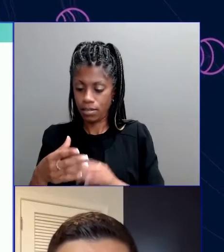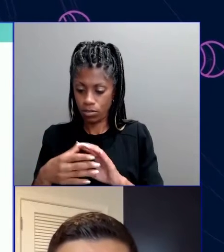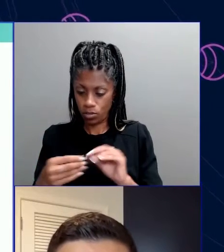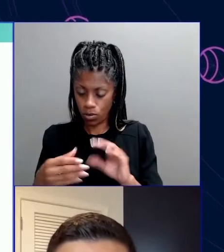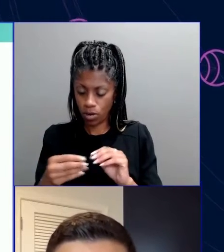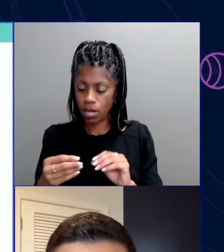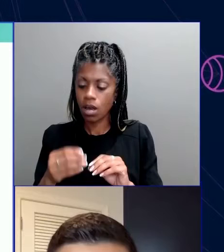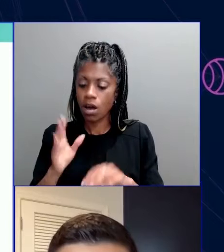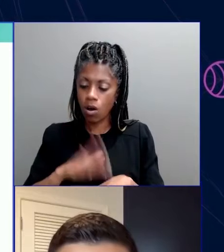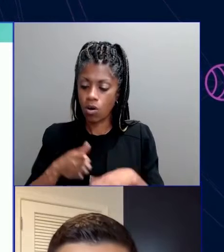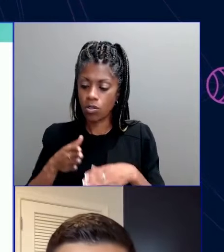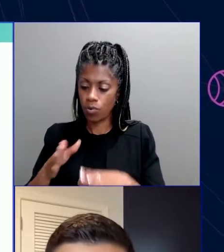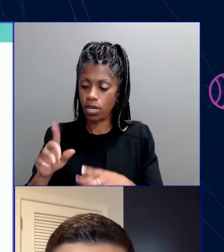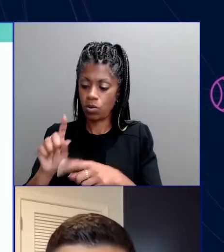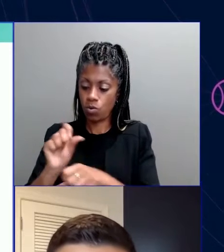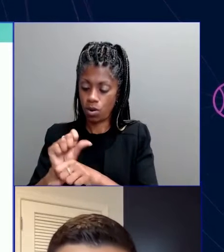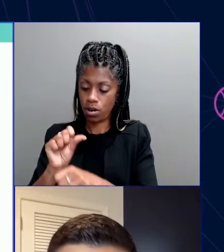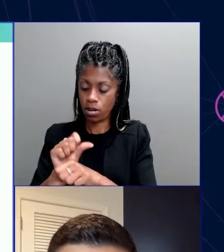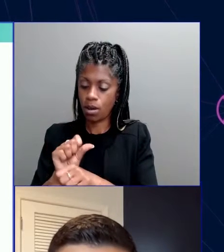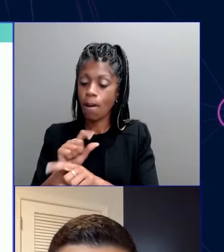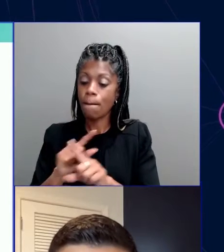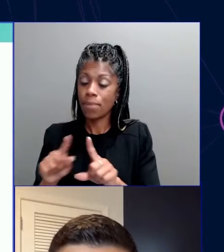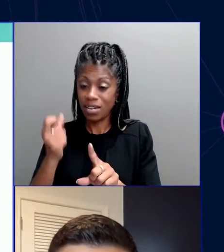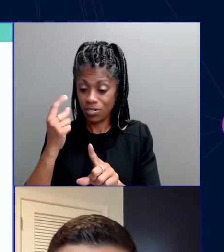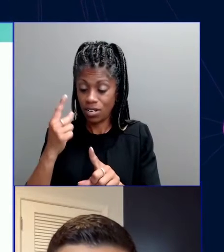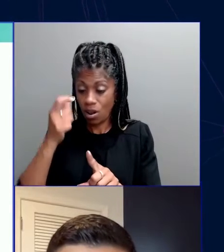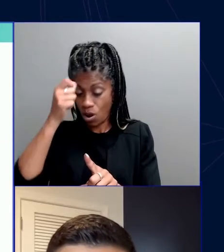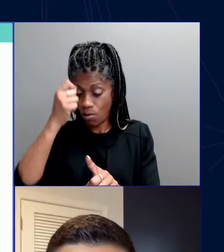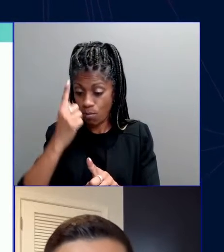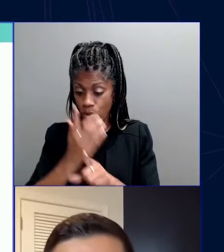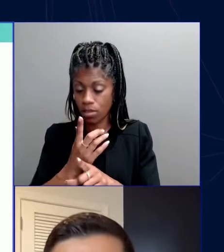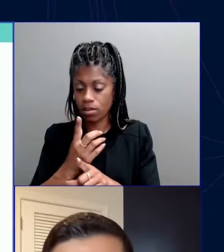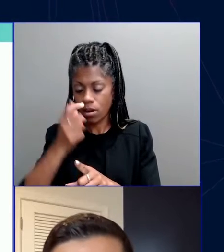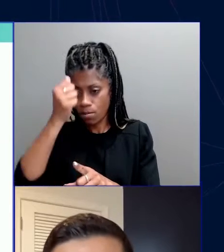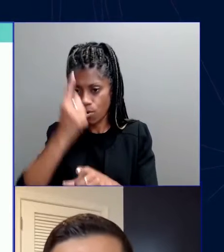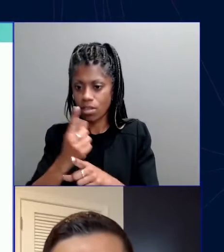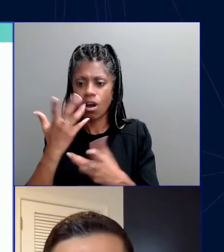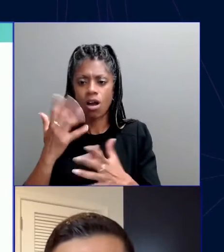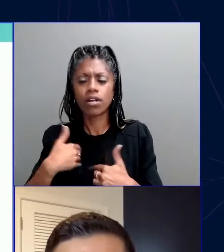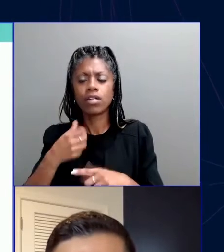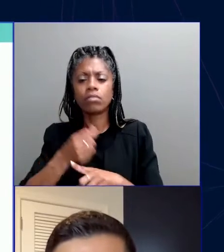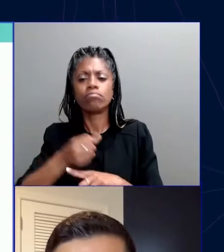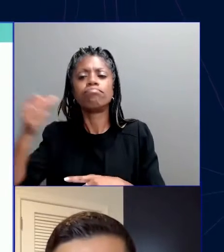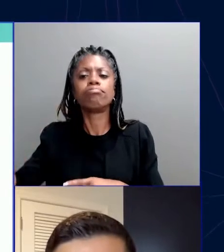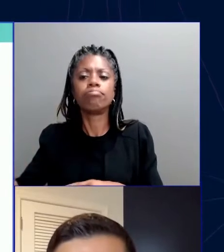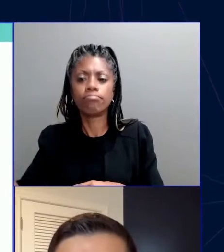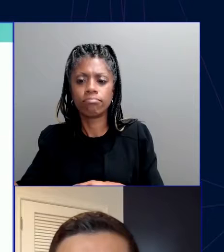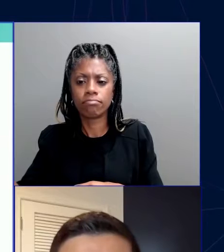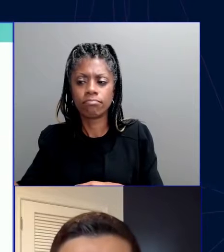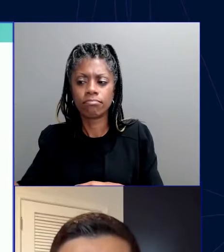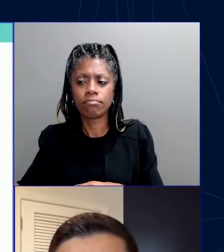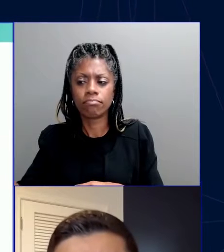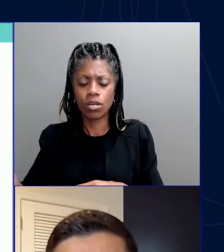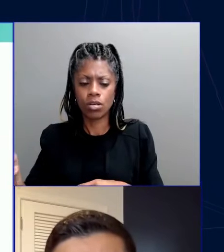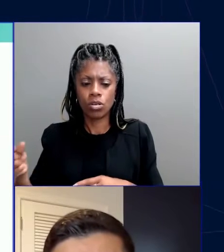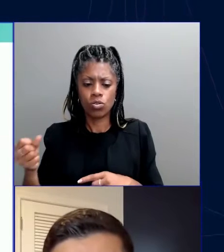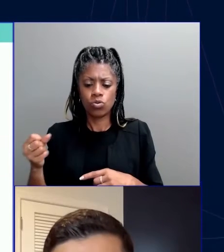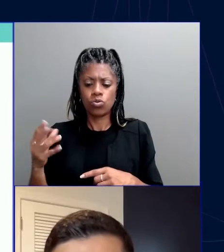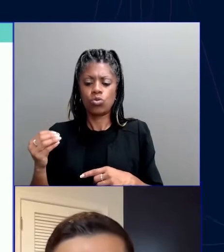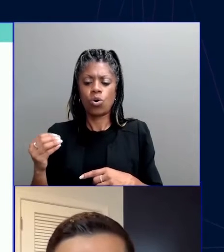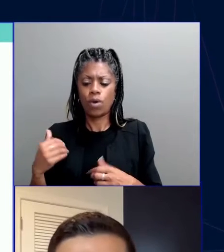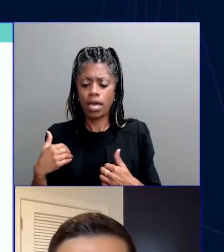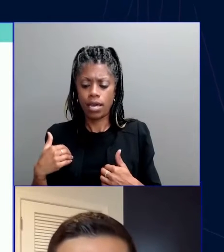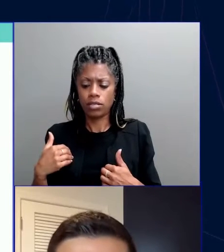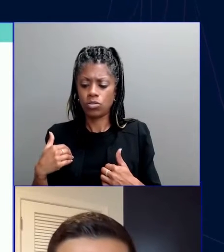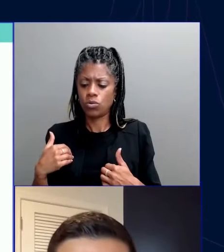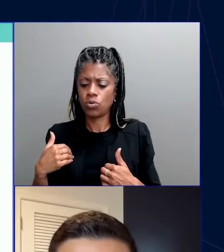lose DACA, she could be detained and deported. With these videos, it was really important that we were being inclusive as well of